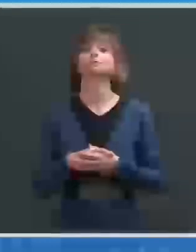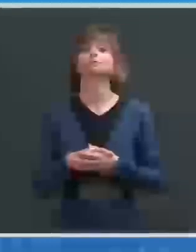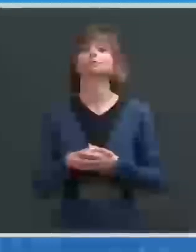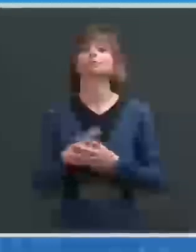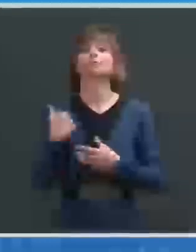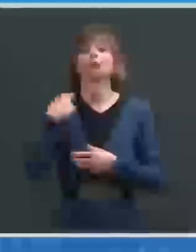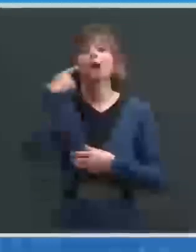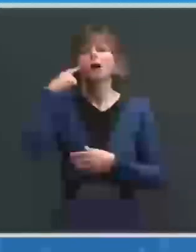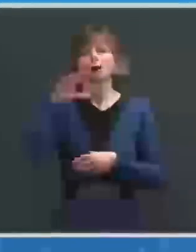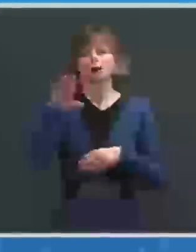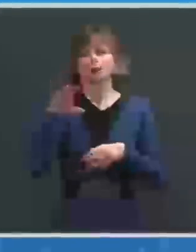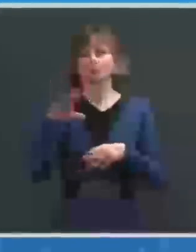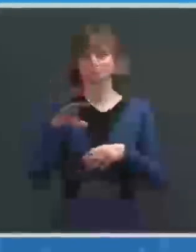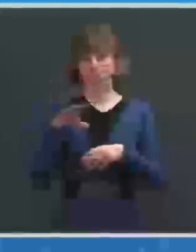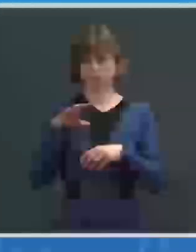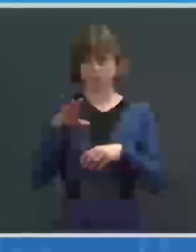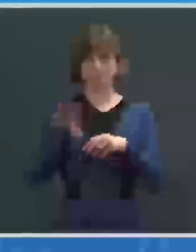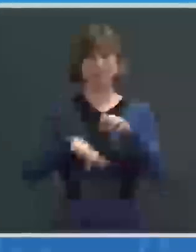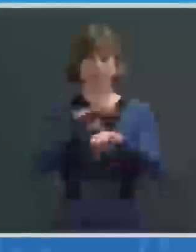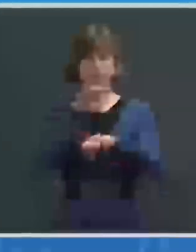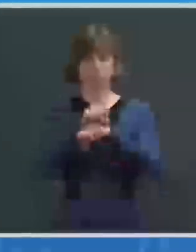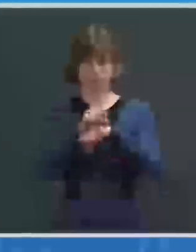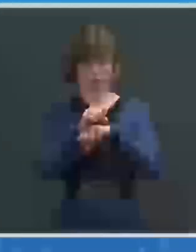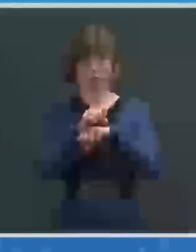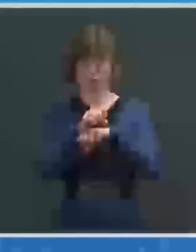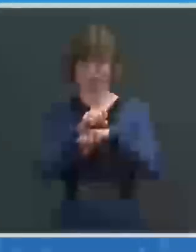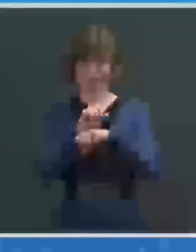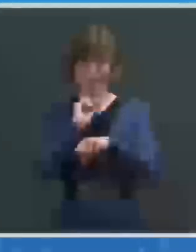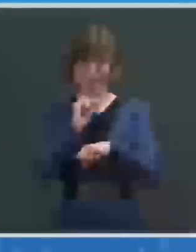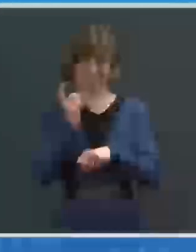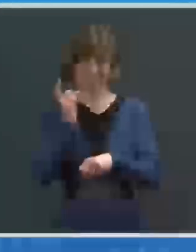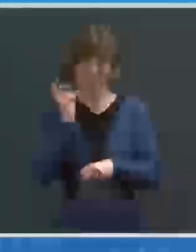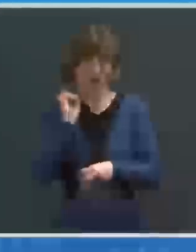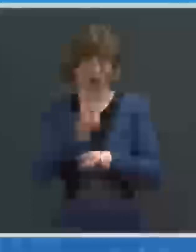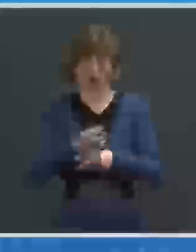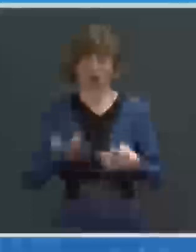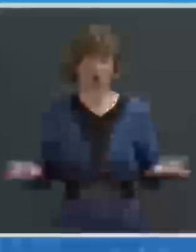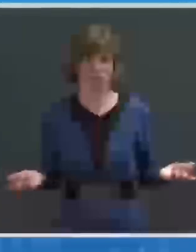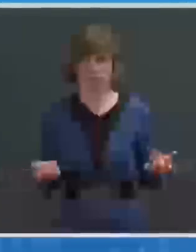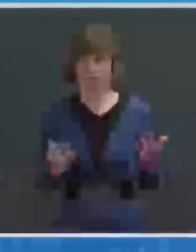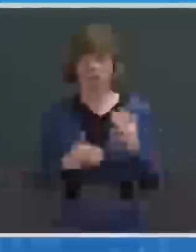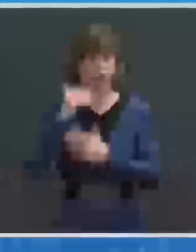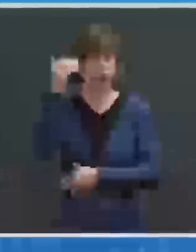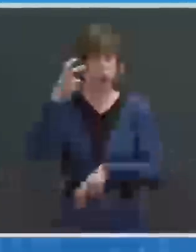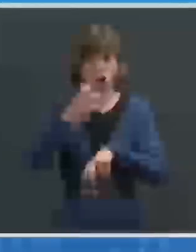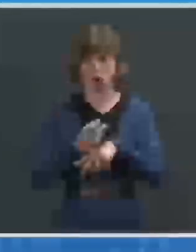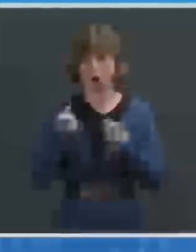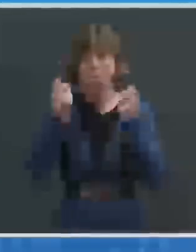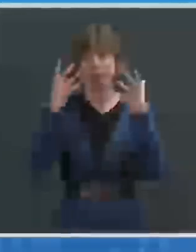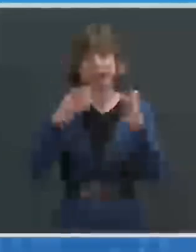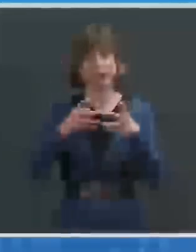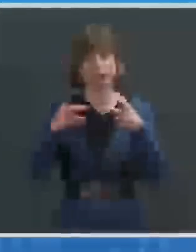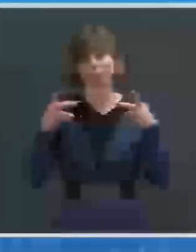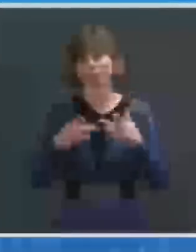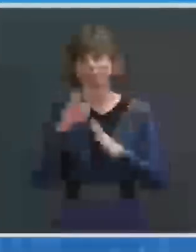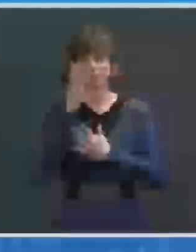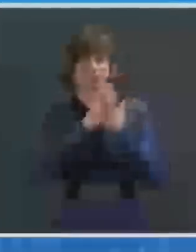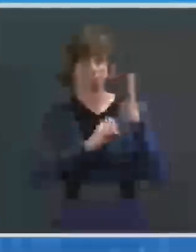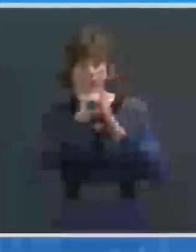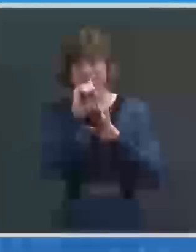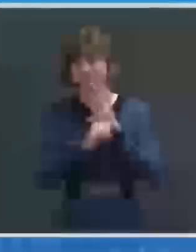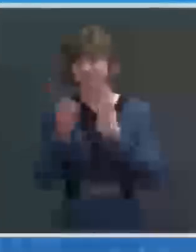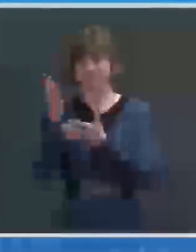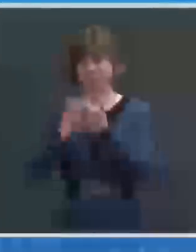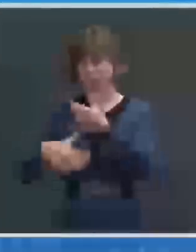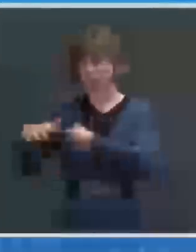scheduling an appointment is too difficult and remains too difficult in too many places. You know, in some states or in some locales, things